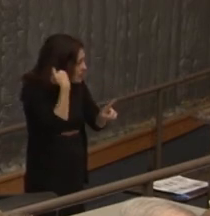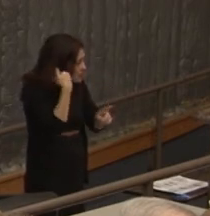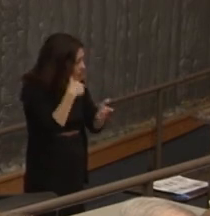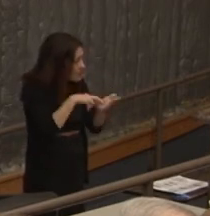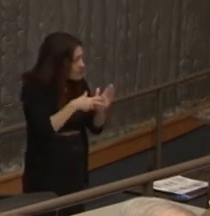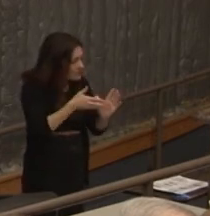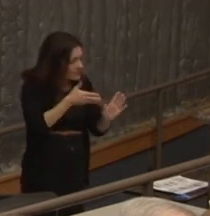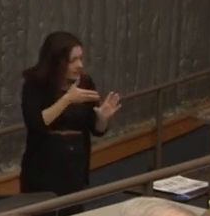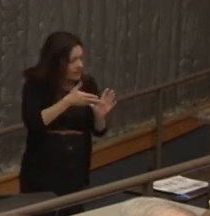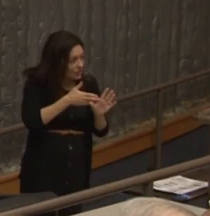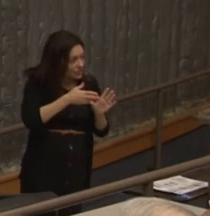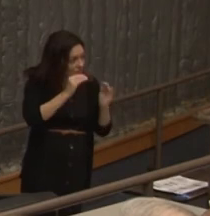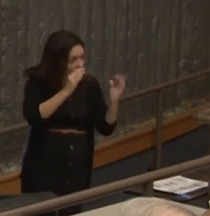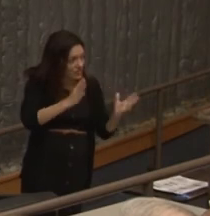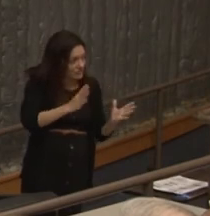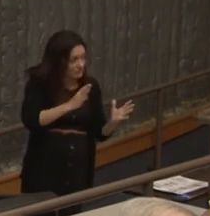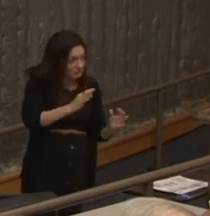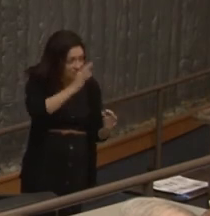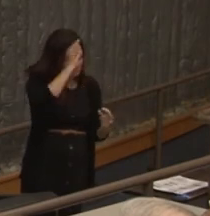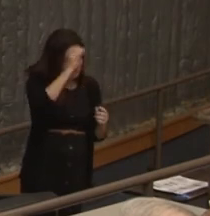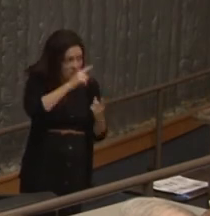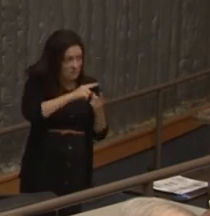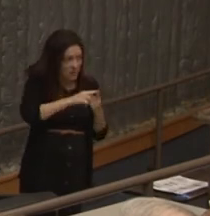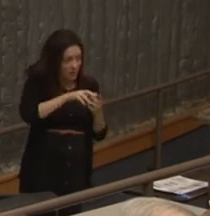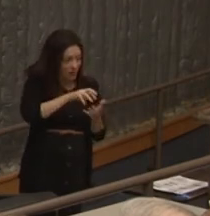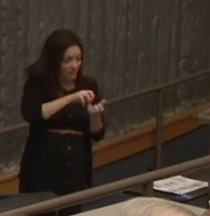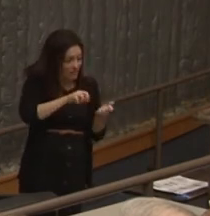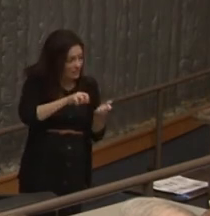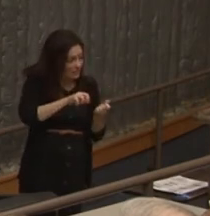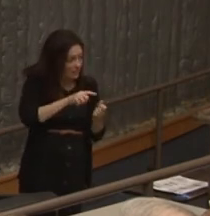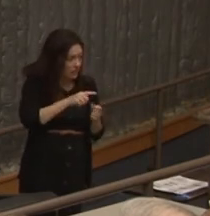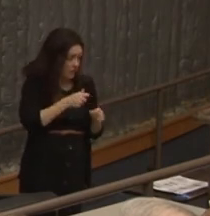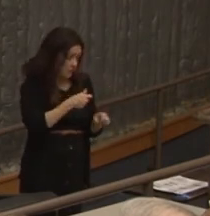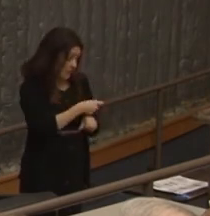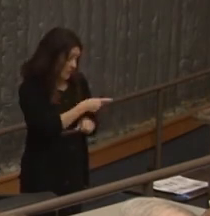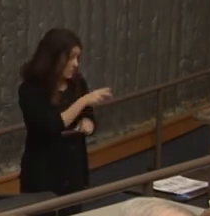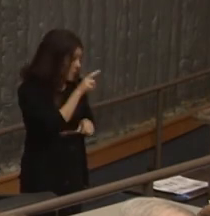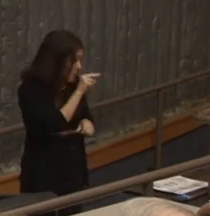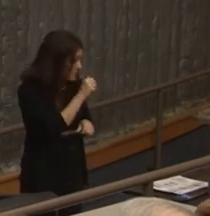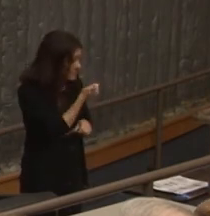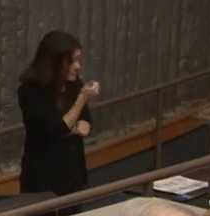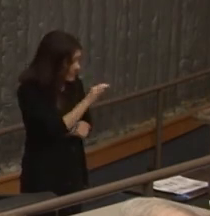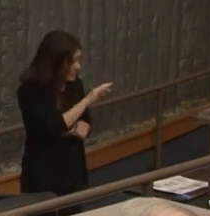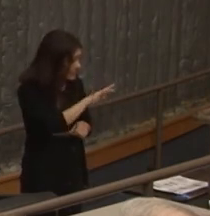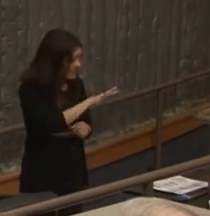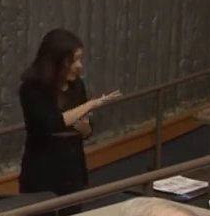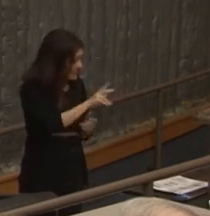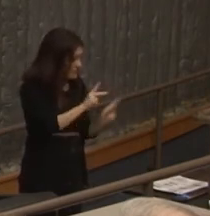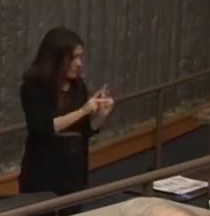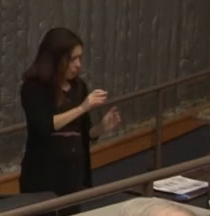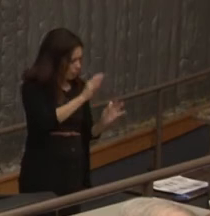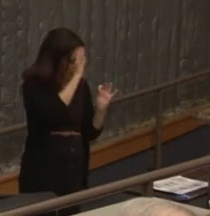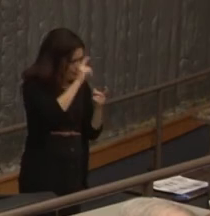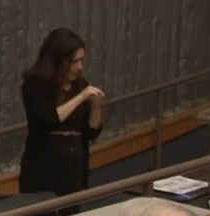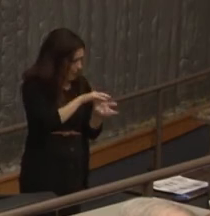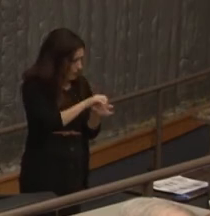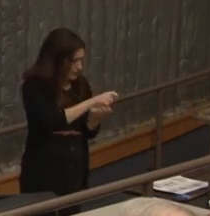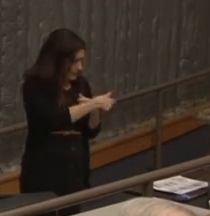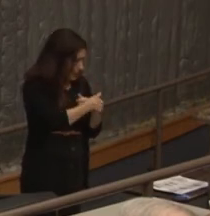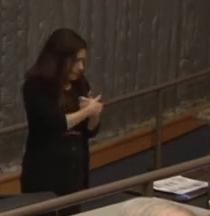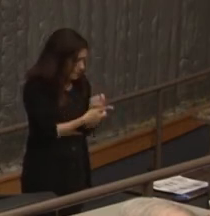psychology professor didn't know anything about the Holocaust. Now, you can't blame him. It was 1945. Nobody knew anything about the Holocaust